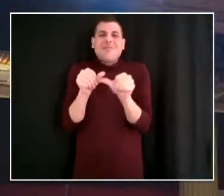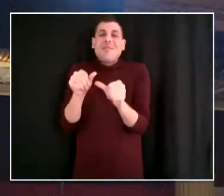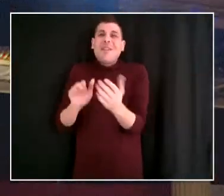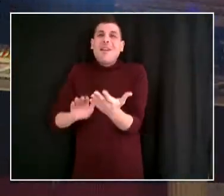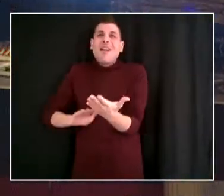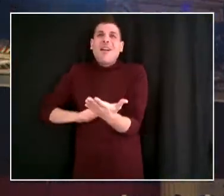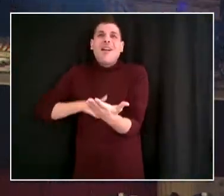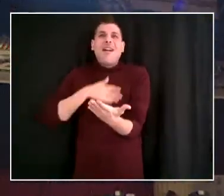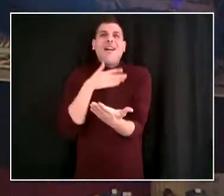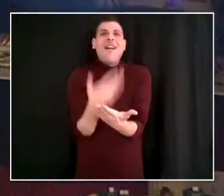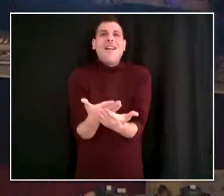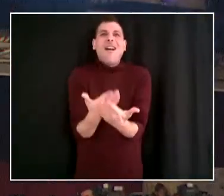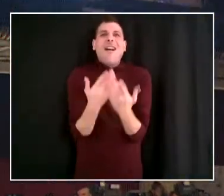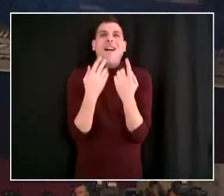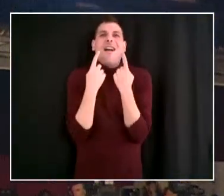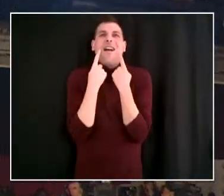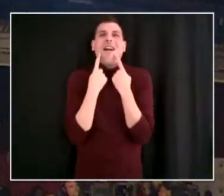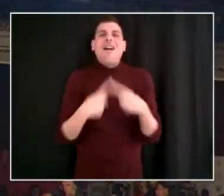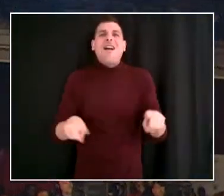fathers